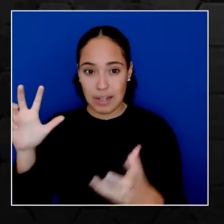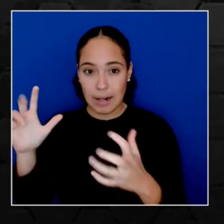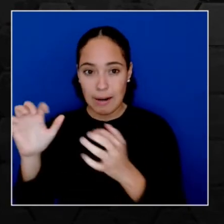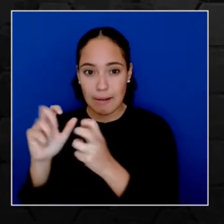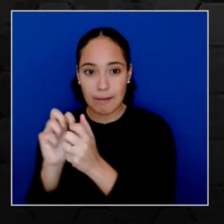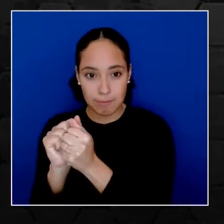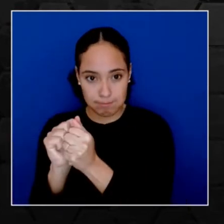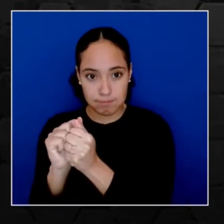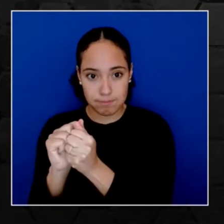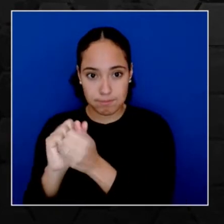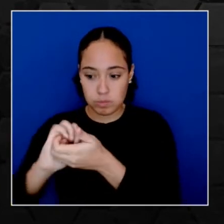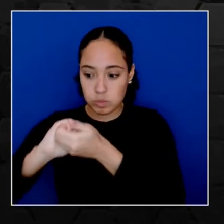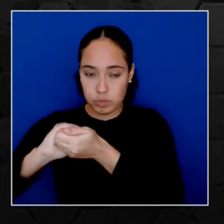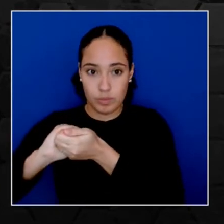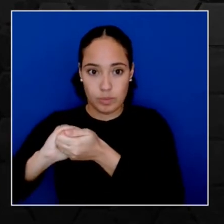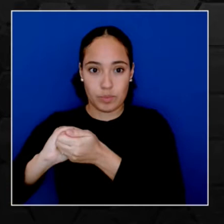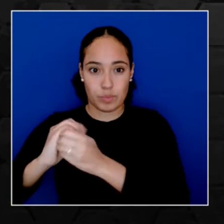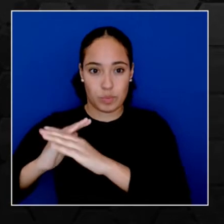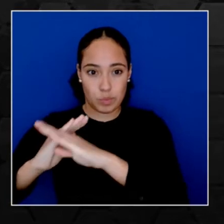of a breach.